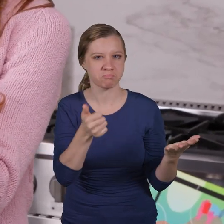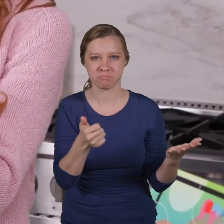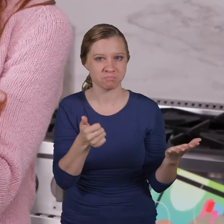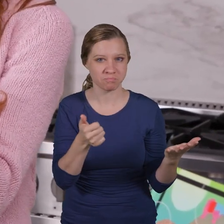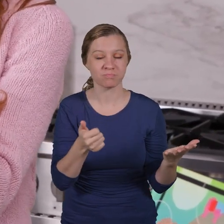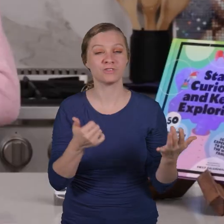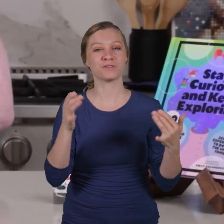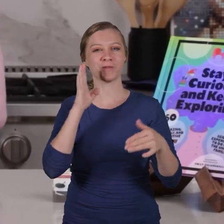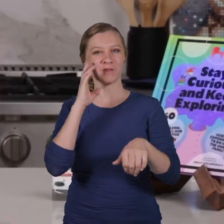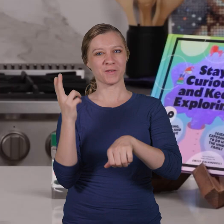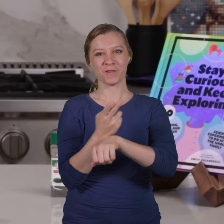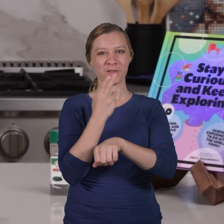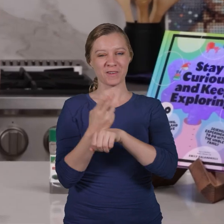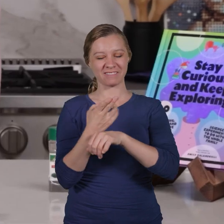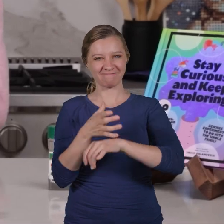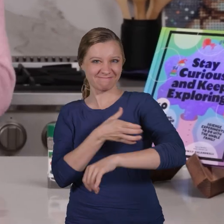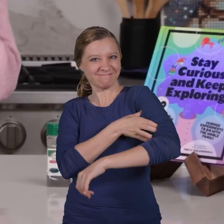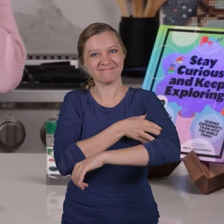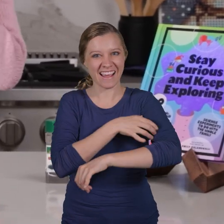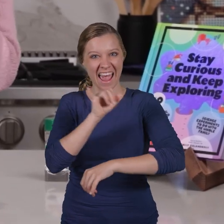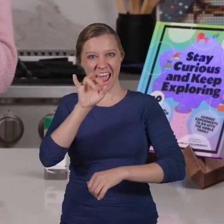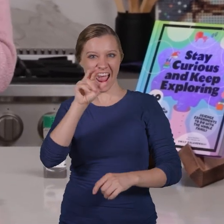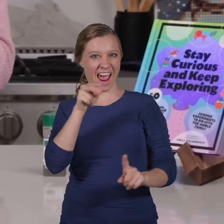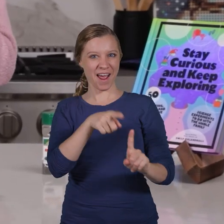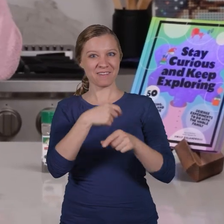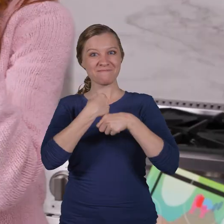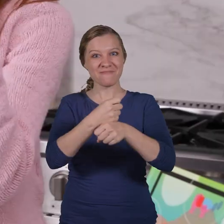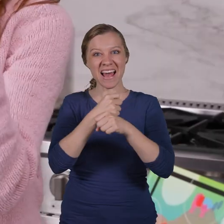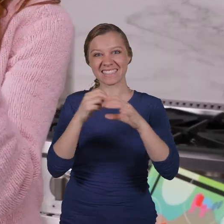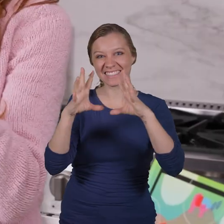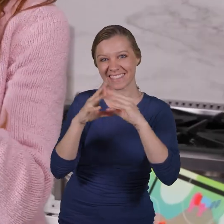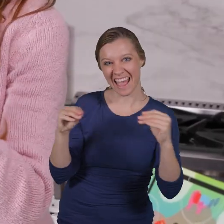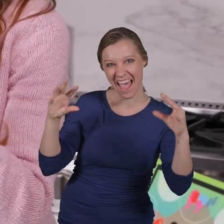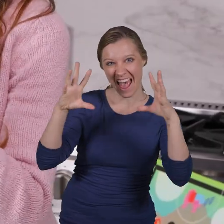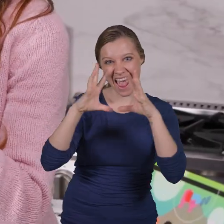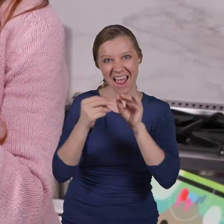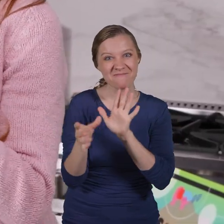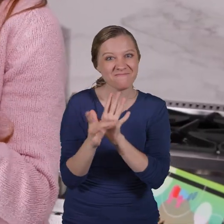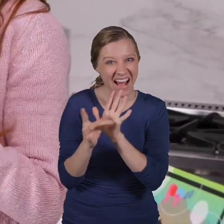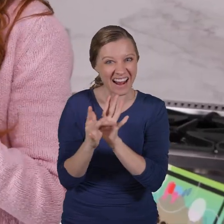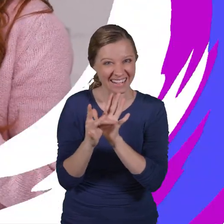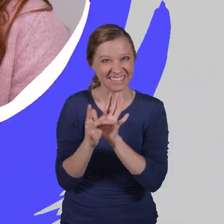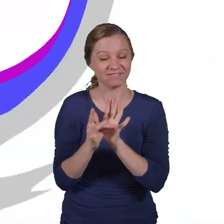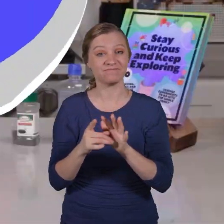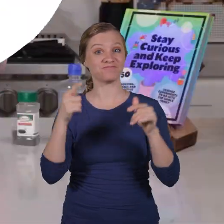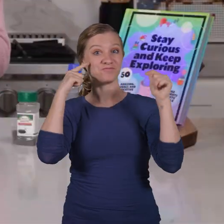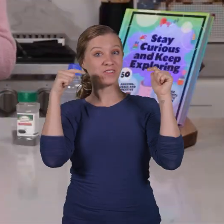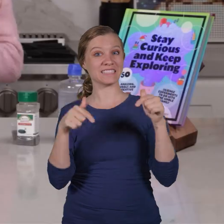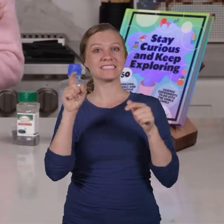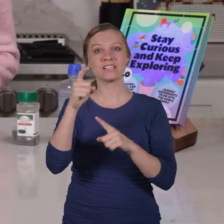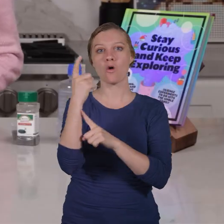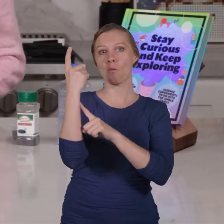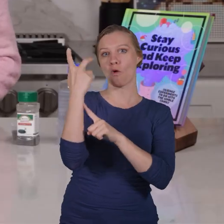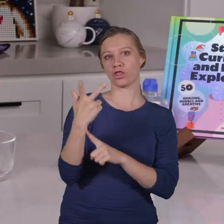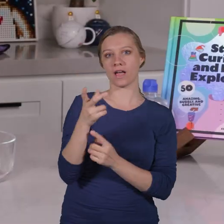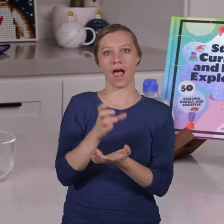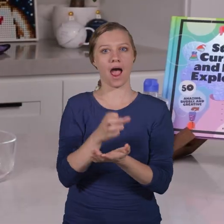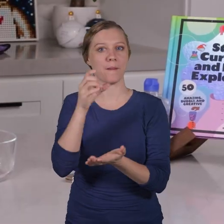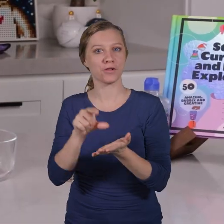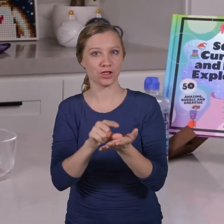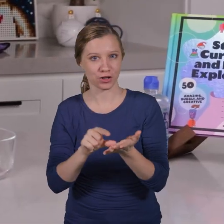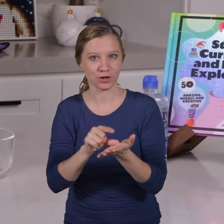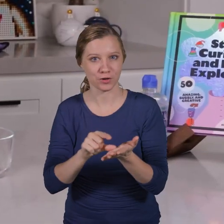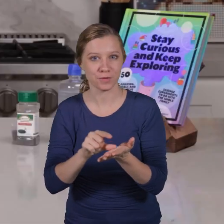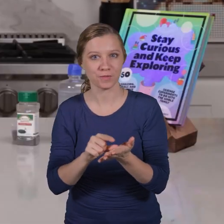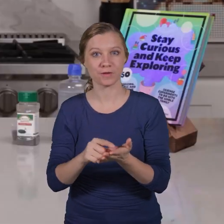they don't do that. Today we are going to use the power of iron to create magnetic slime. For this one, you need